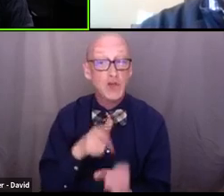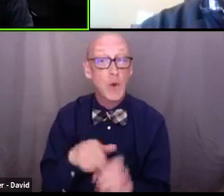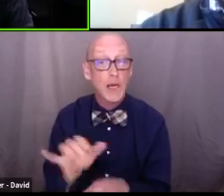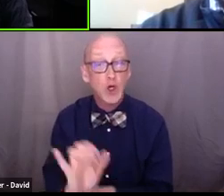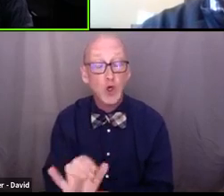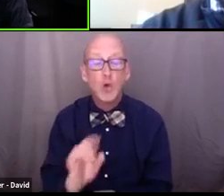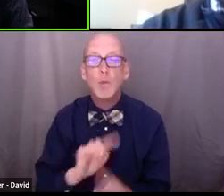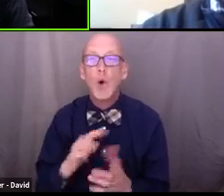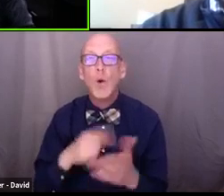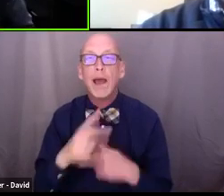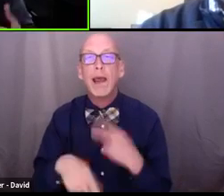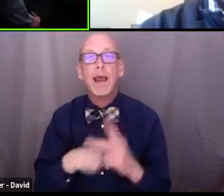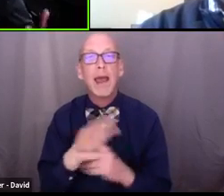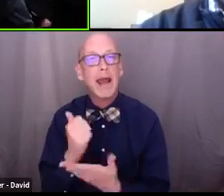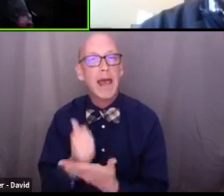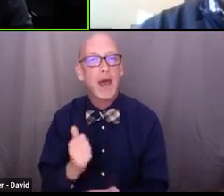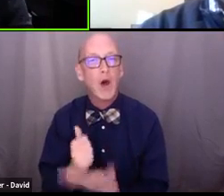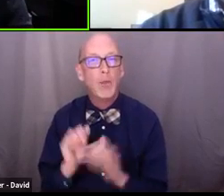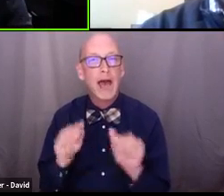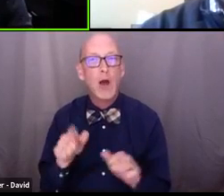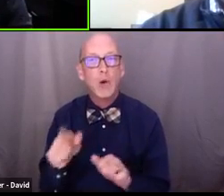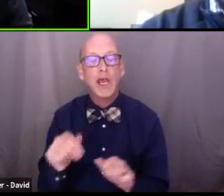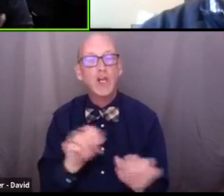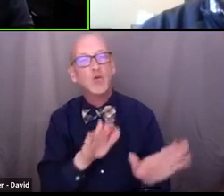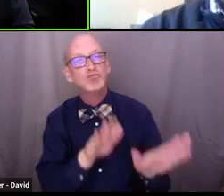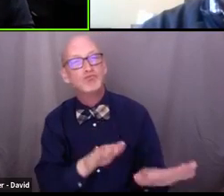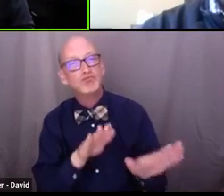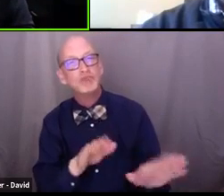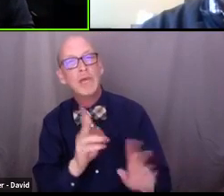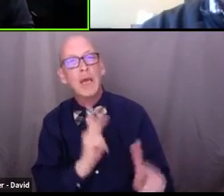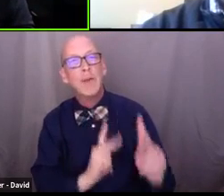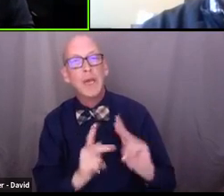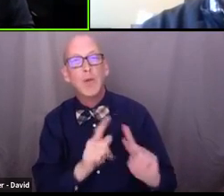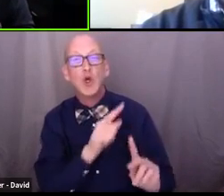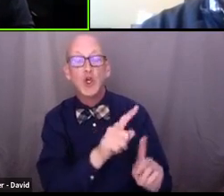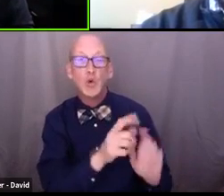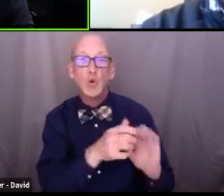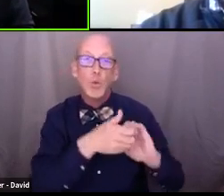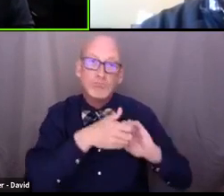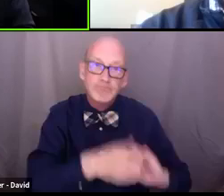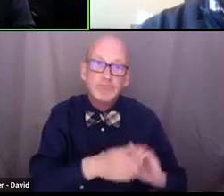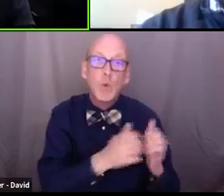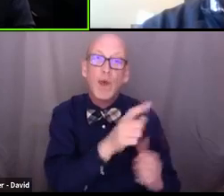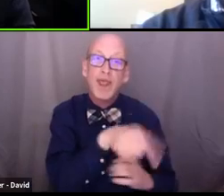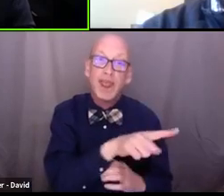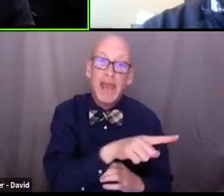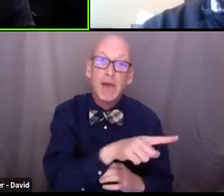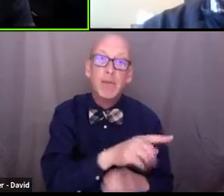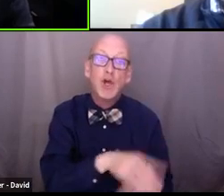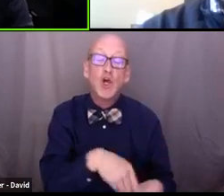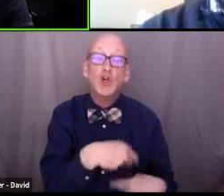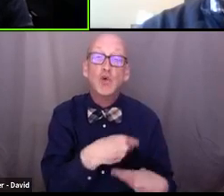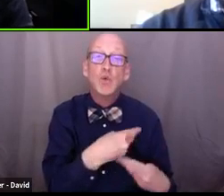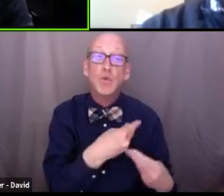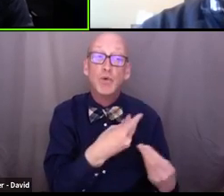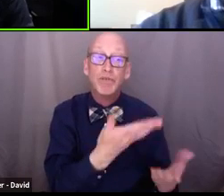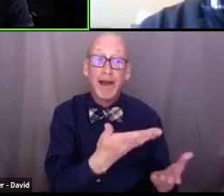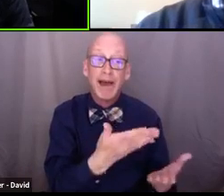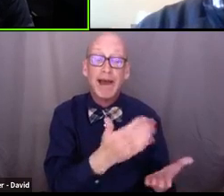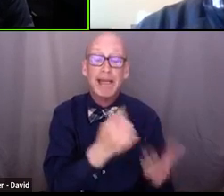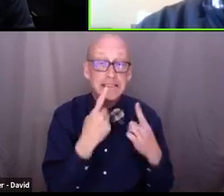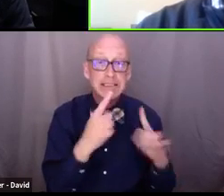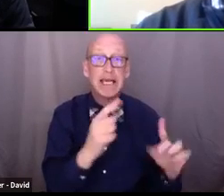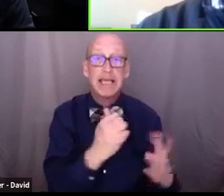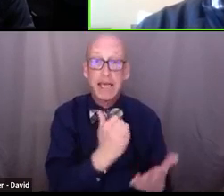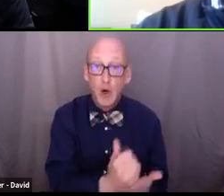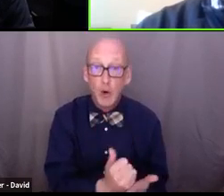kind of assistance, how can you reassure people that you're walking hand in hand with them to be able to get them across the finish line successfully?